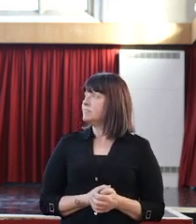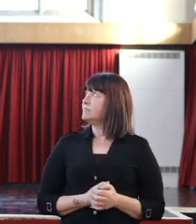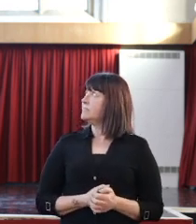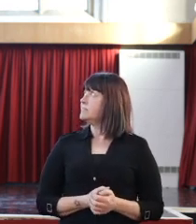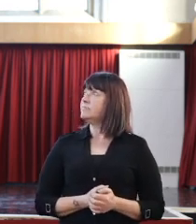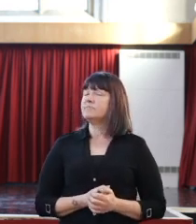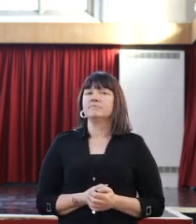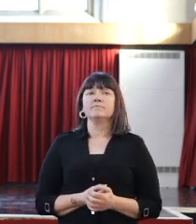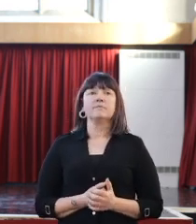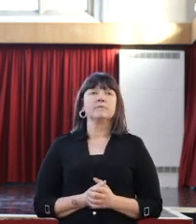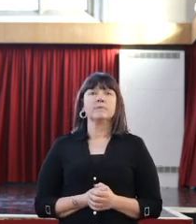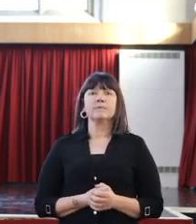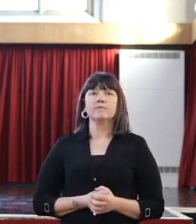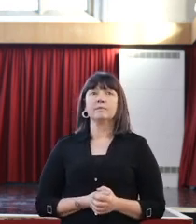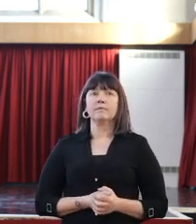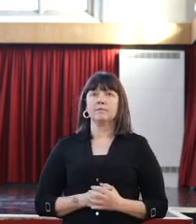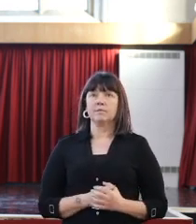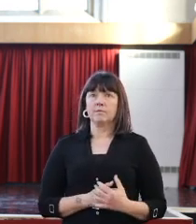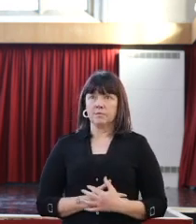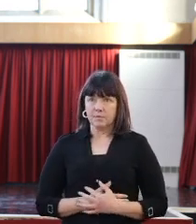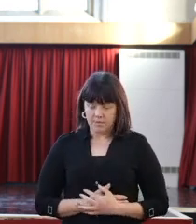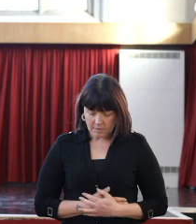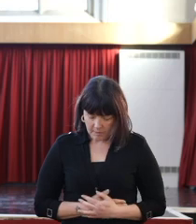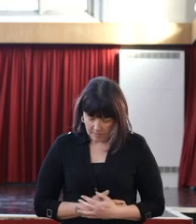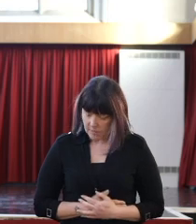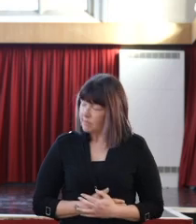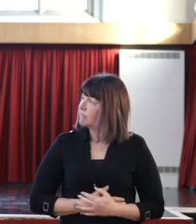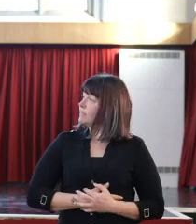Oh, no. What's going on here?